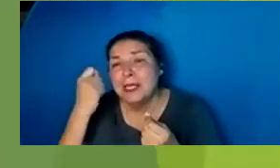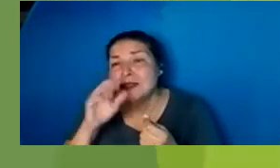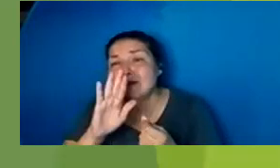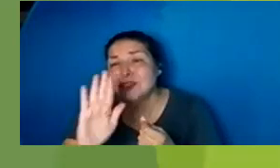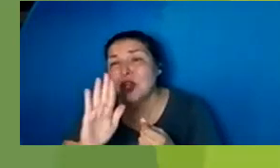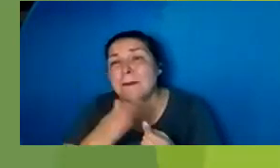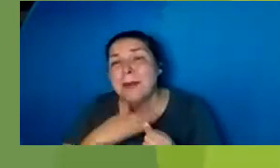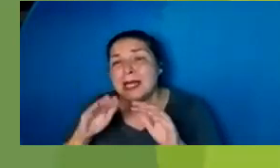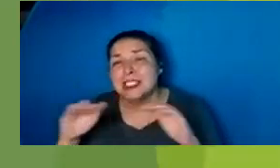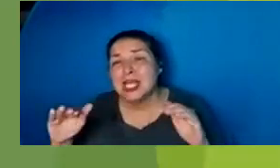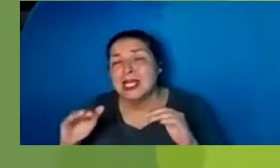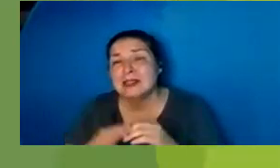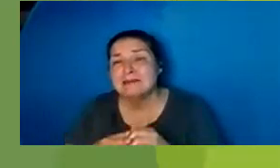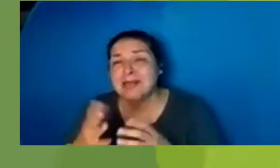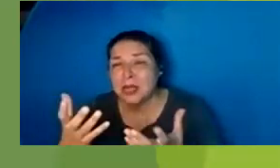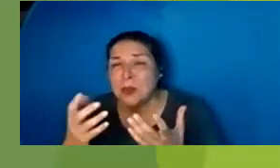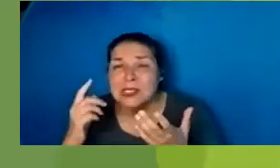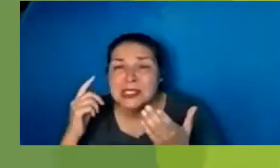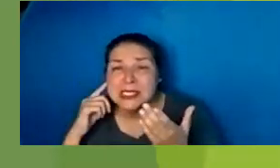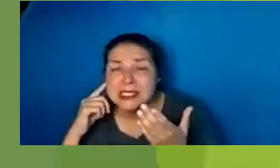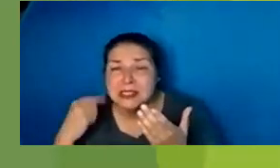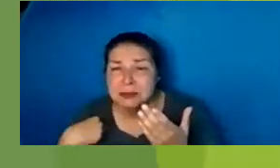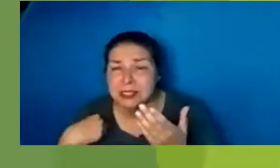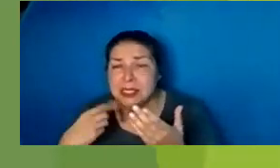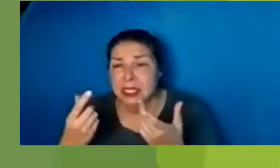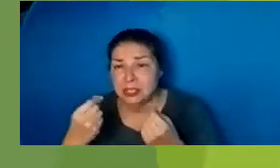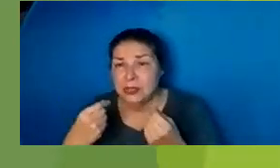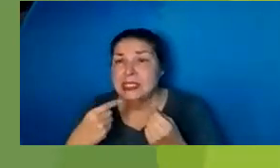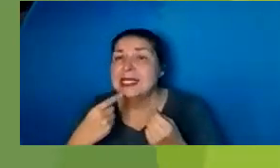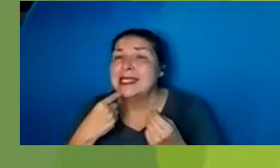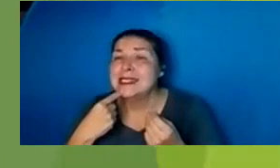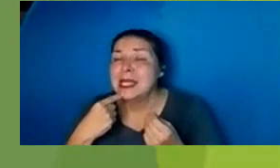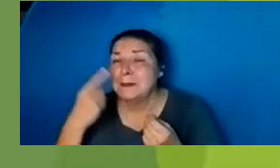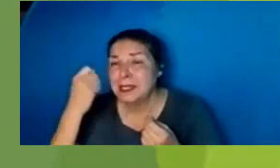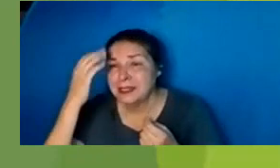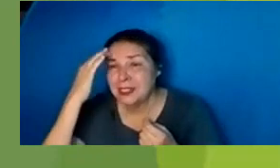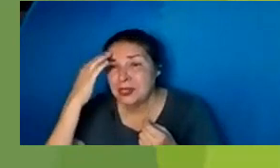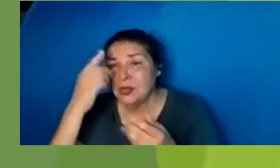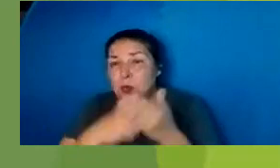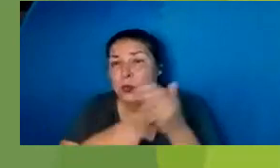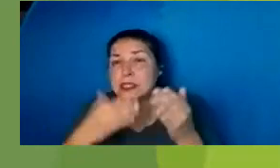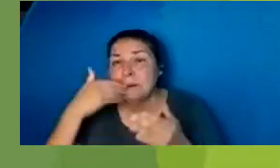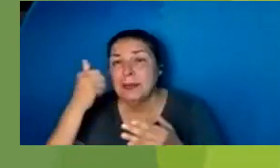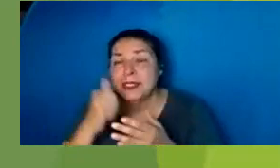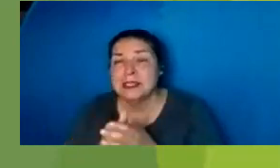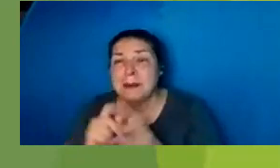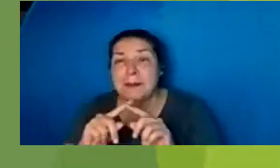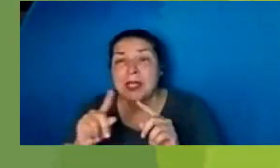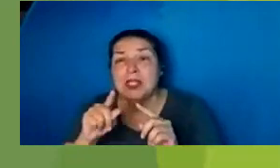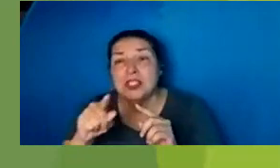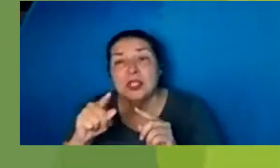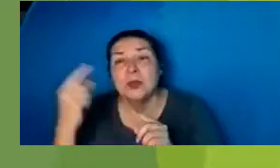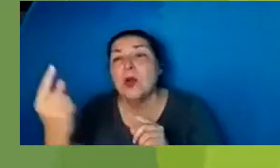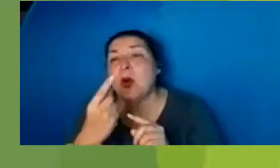I want you to listen to me and do as I say because I know what's best for you. But you will always be my